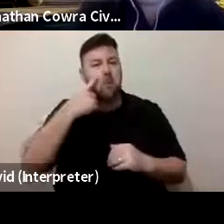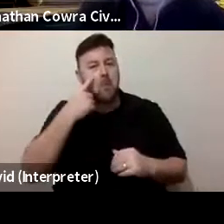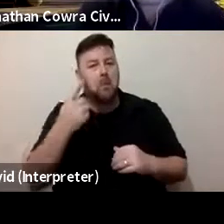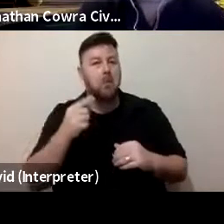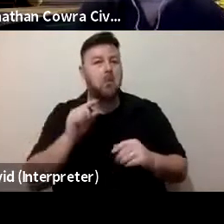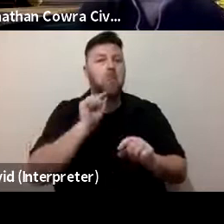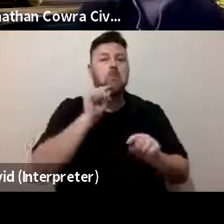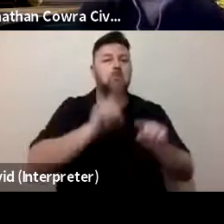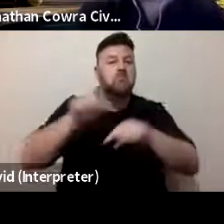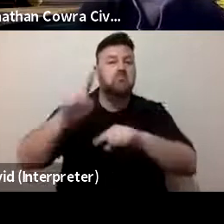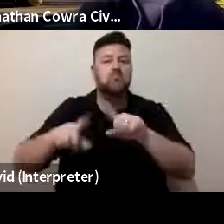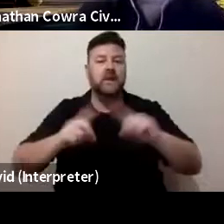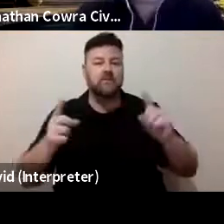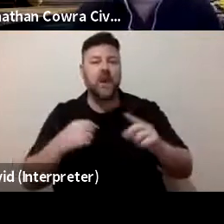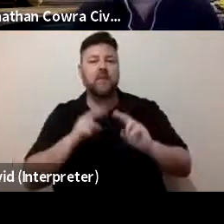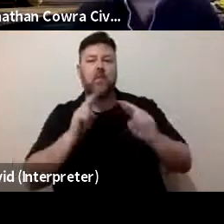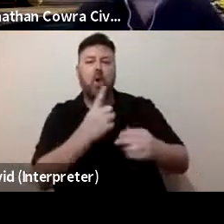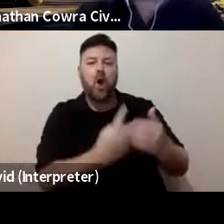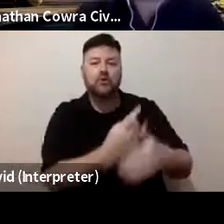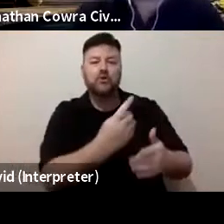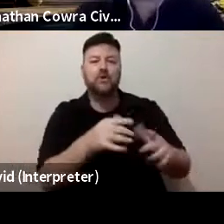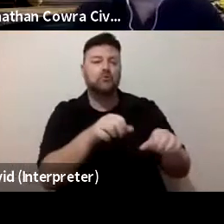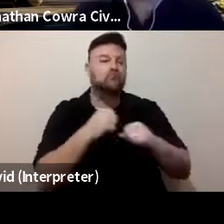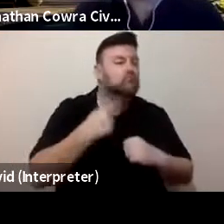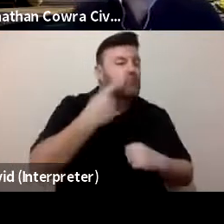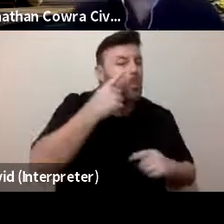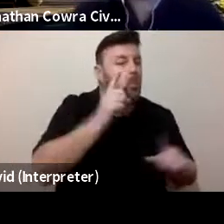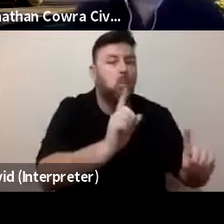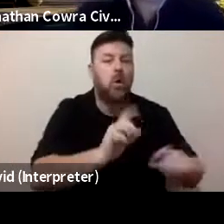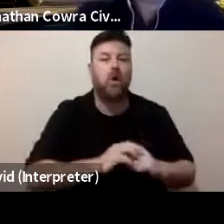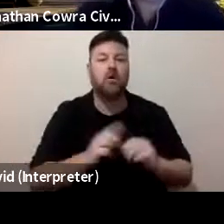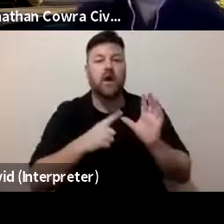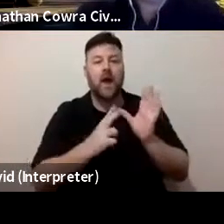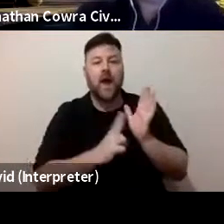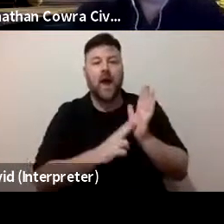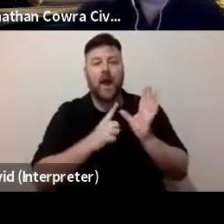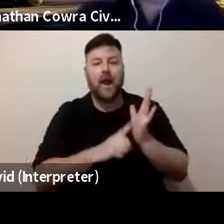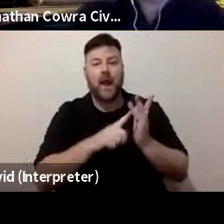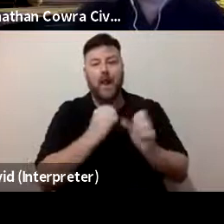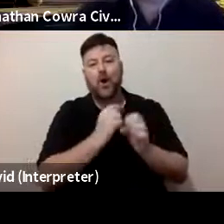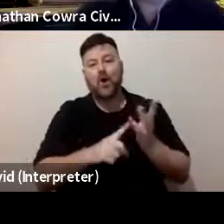as opportunities, and see them as places of experimentation. And analog in the digital, analog in the digital.